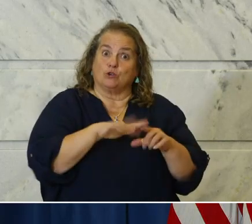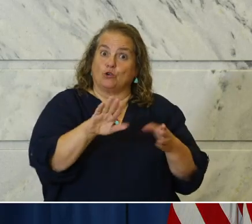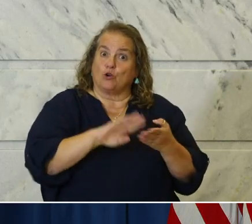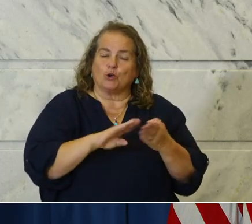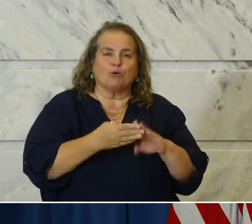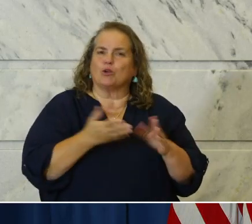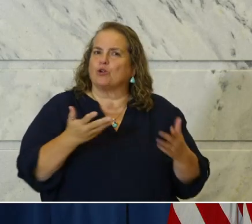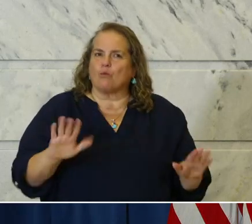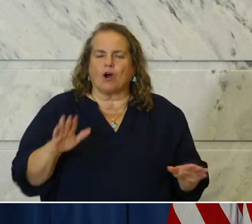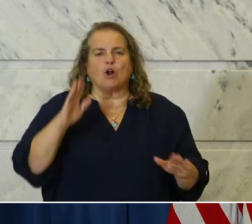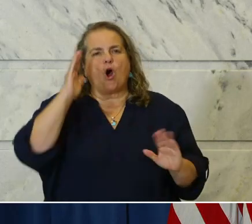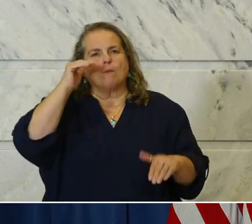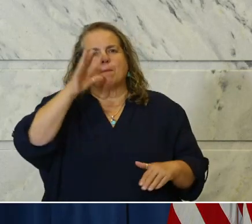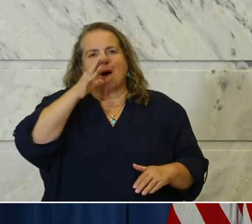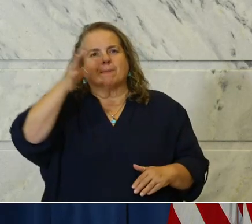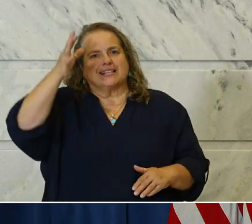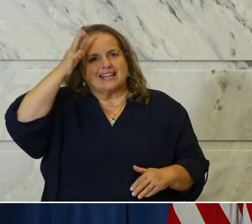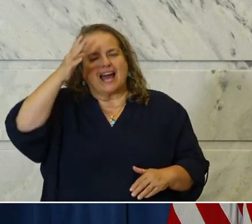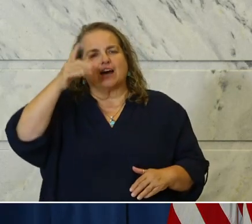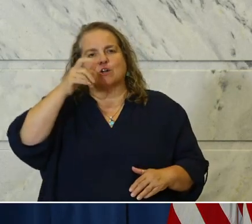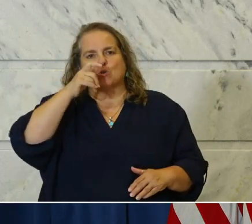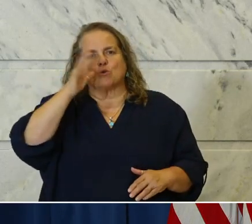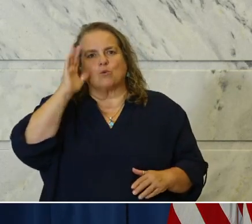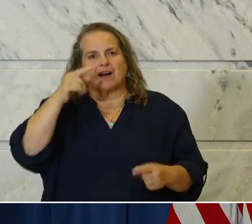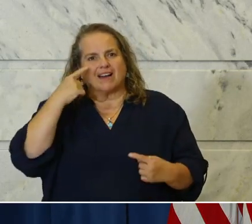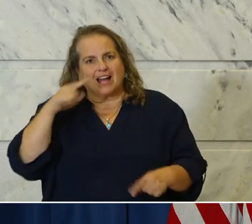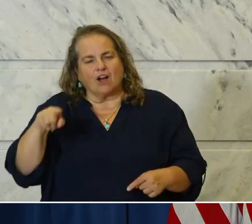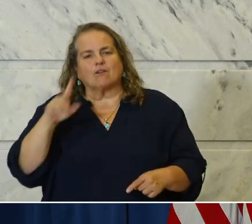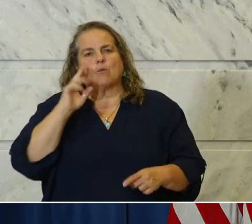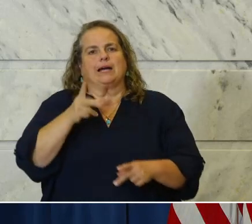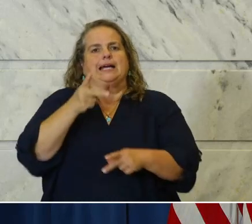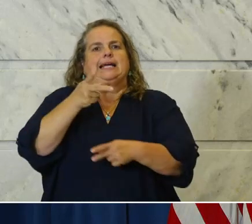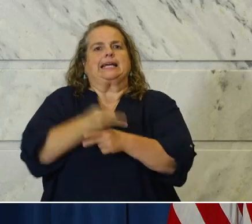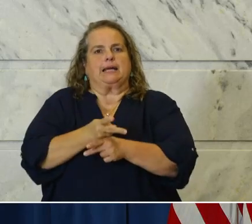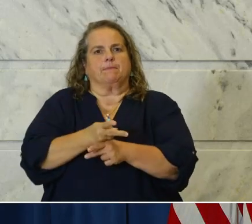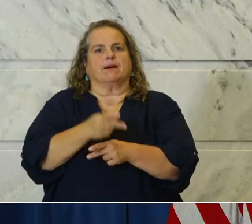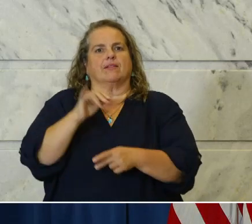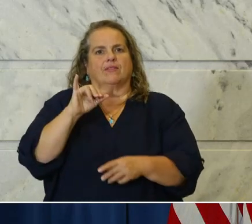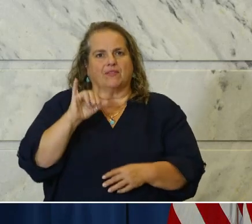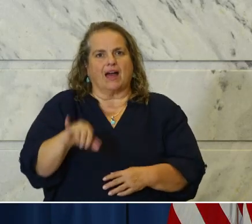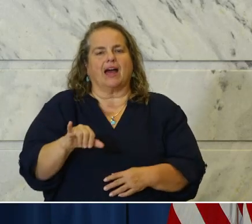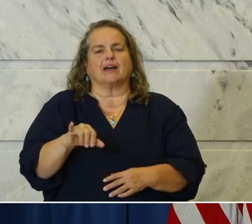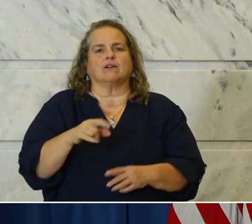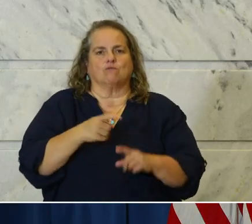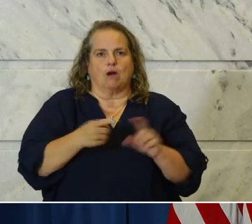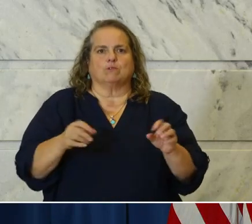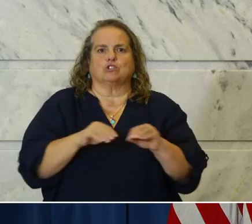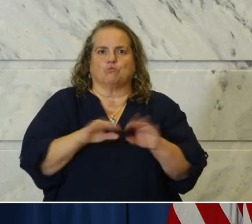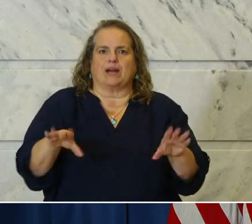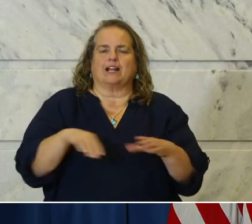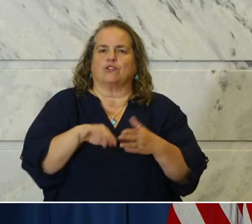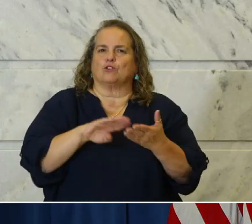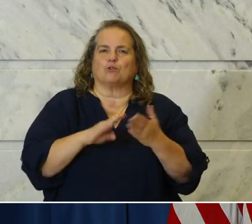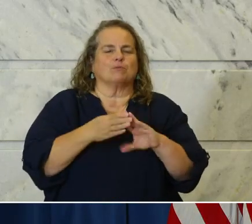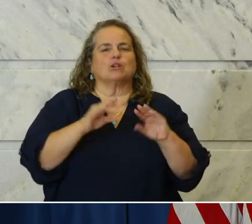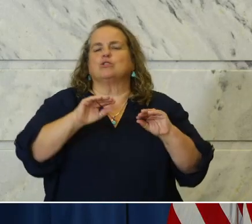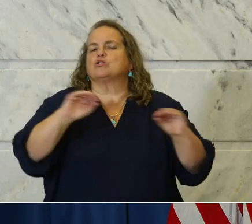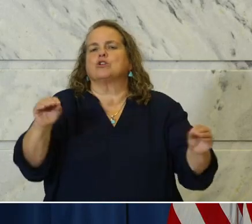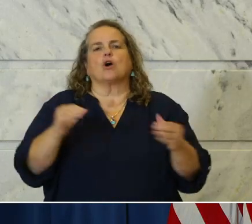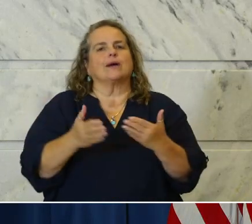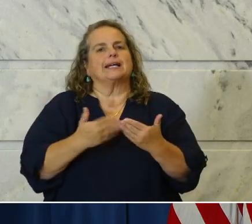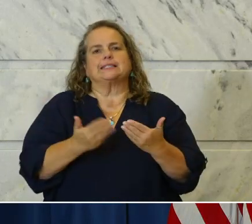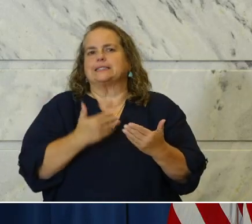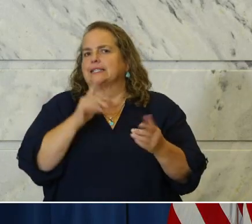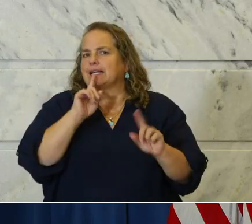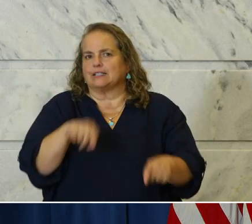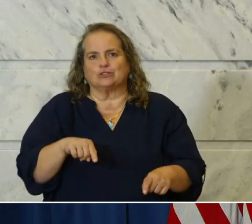hopefully mom or dad or whoever cares for them potentially could keep that spread from the community? There's no easy answer there,